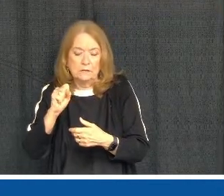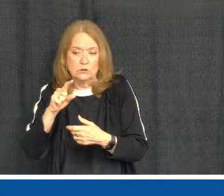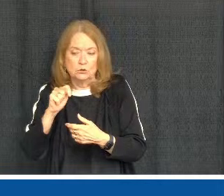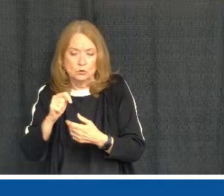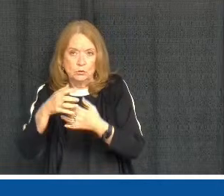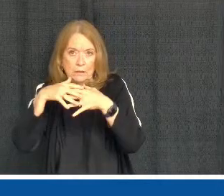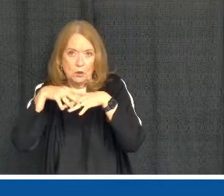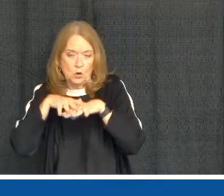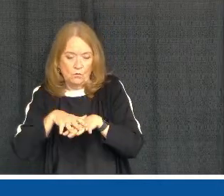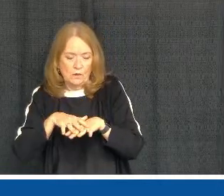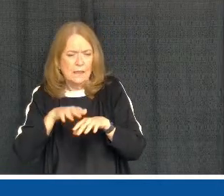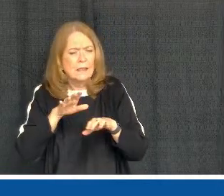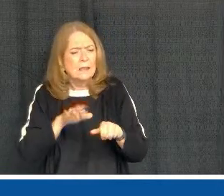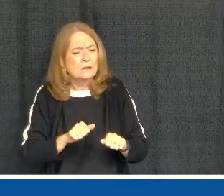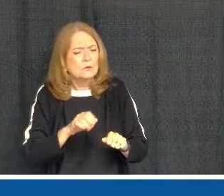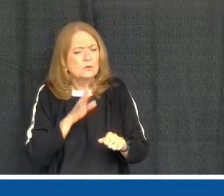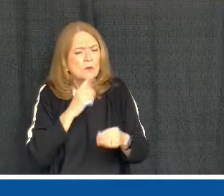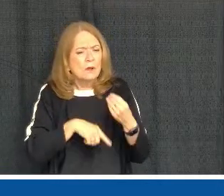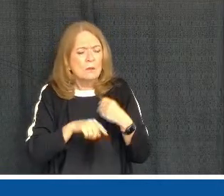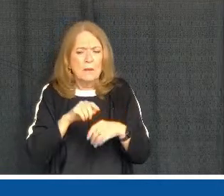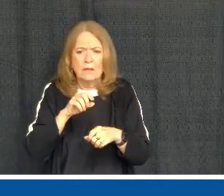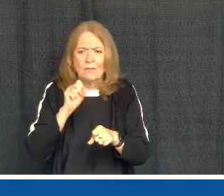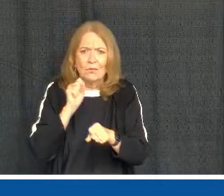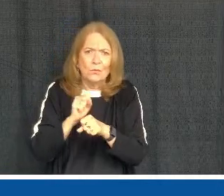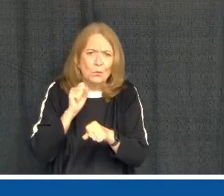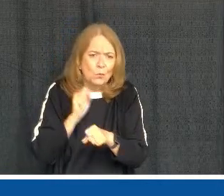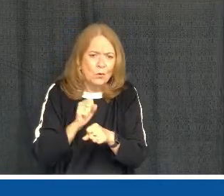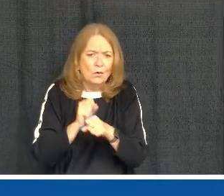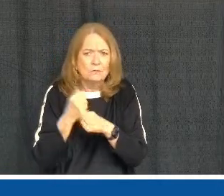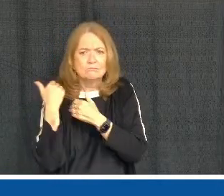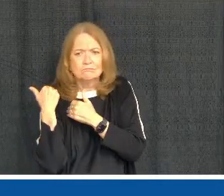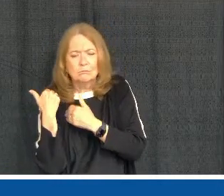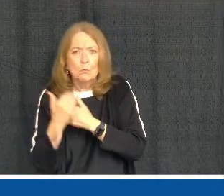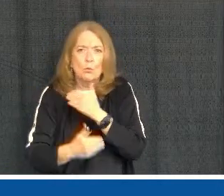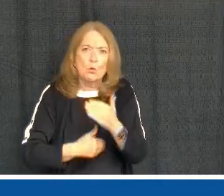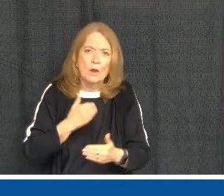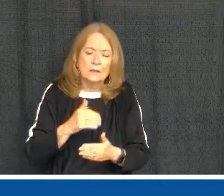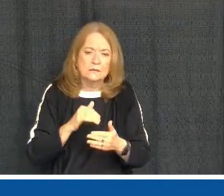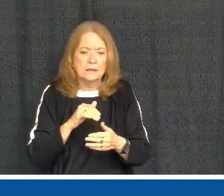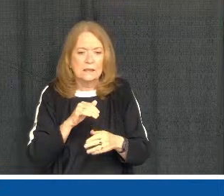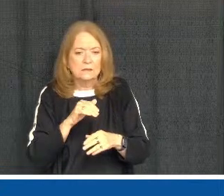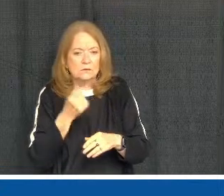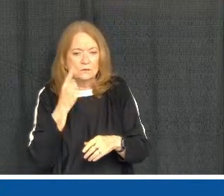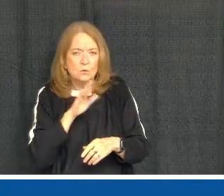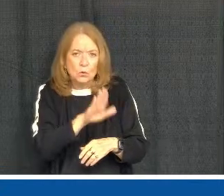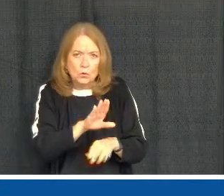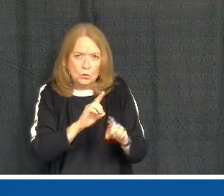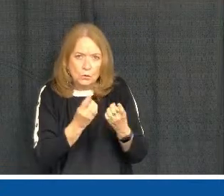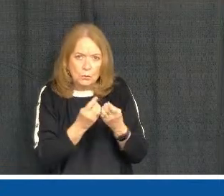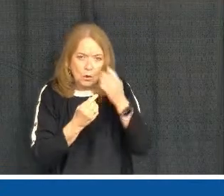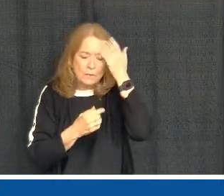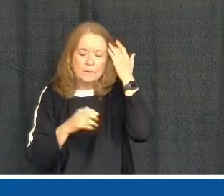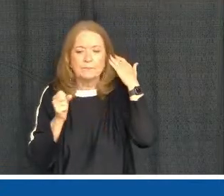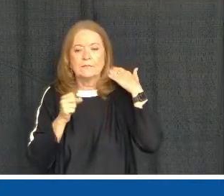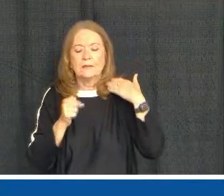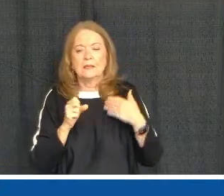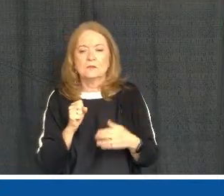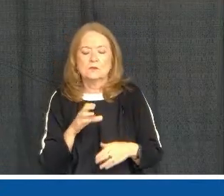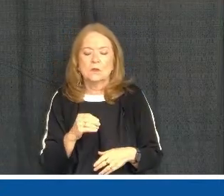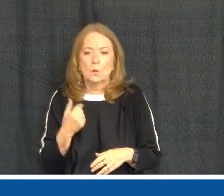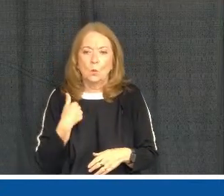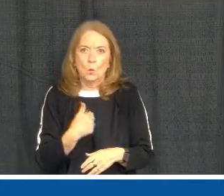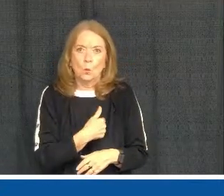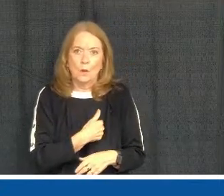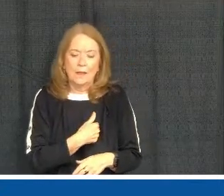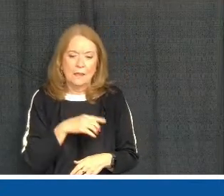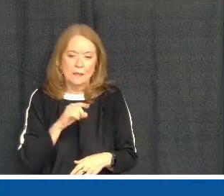about the workload or the process maybe that's on your department for that? Yes, so we do